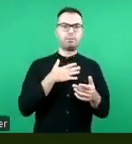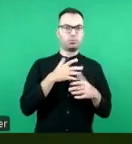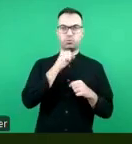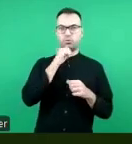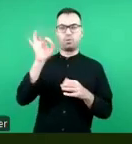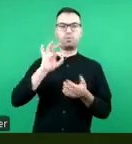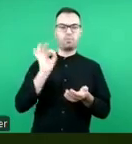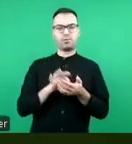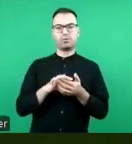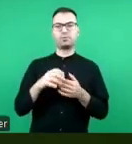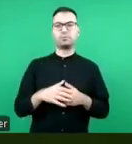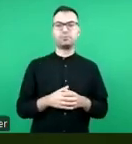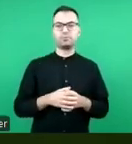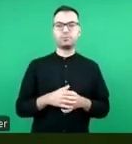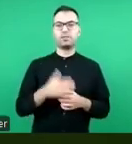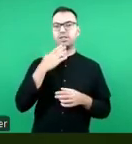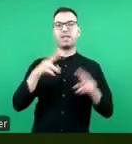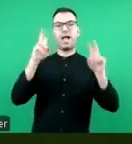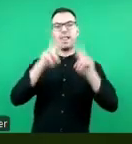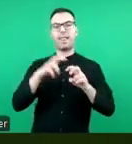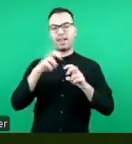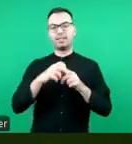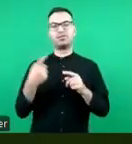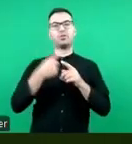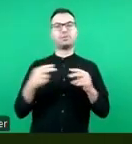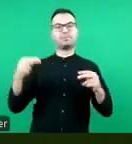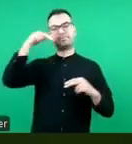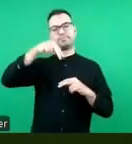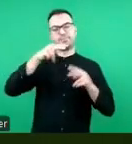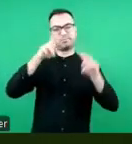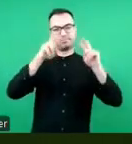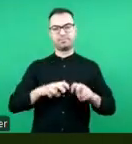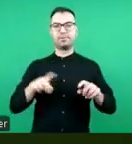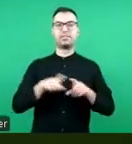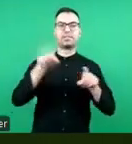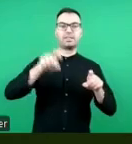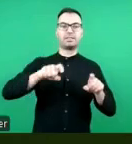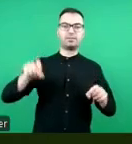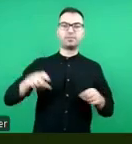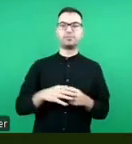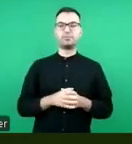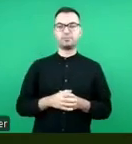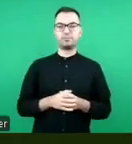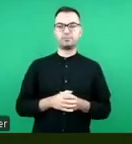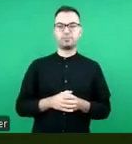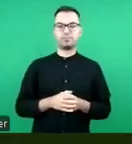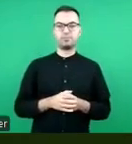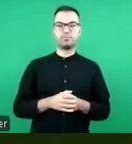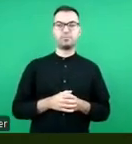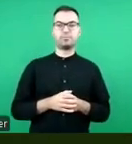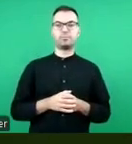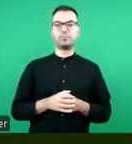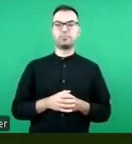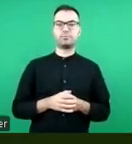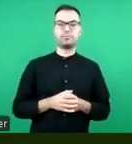provided by like meta-analysis or by those statistics, you can be sure that